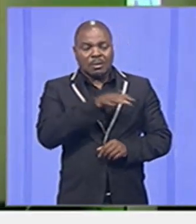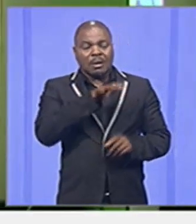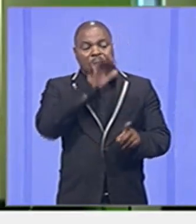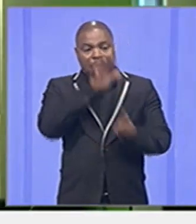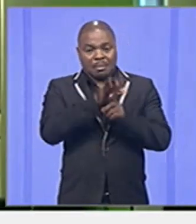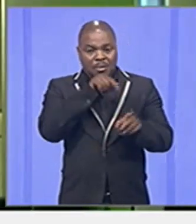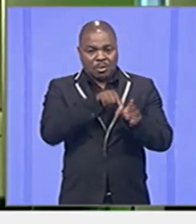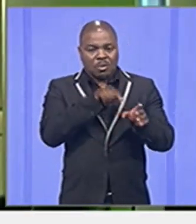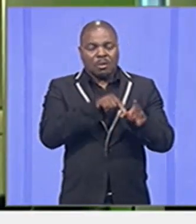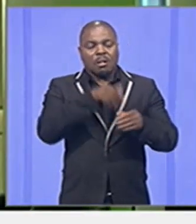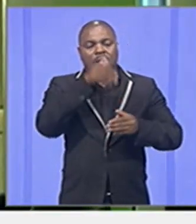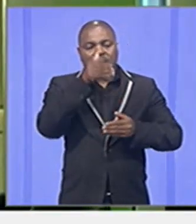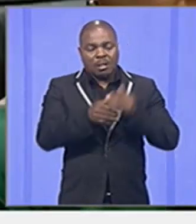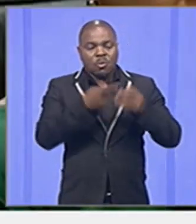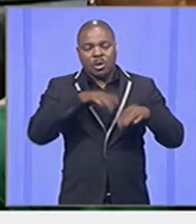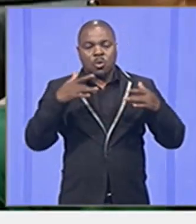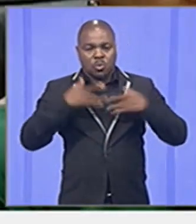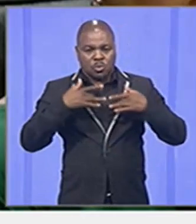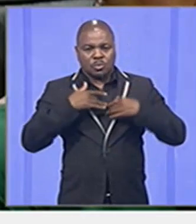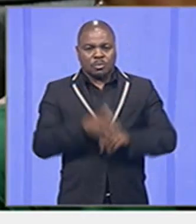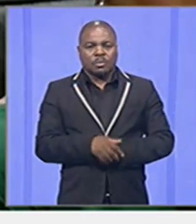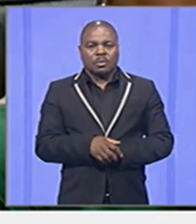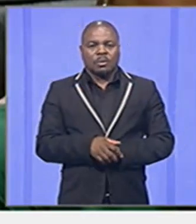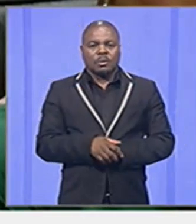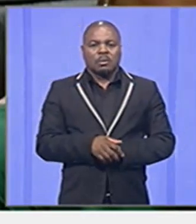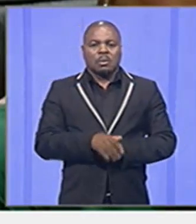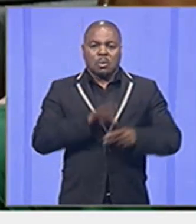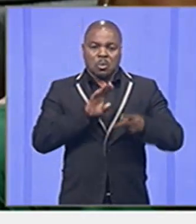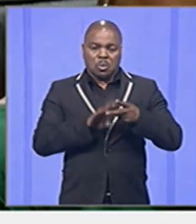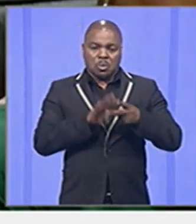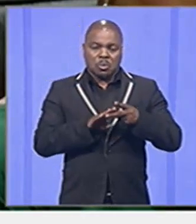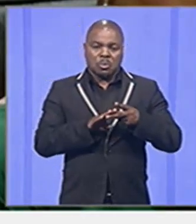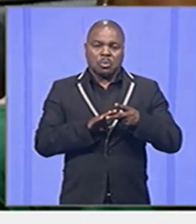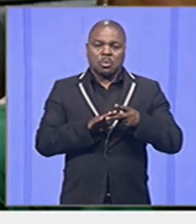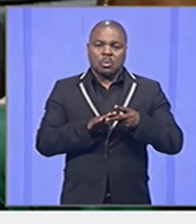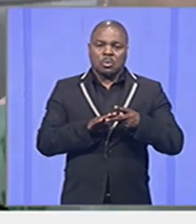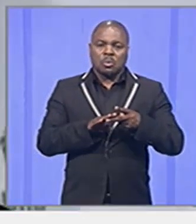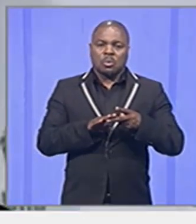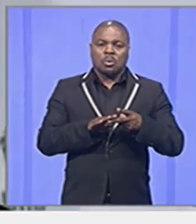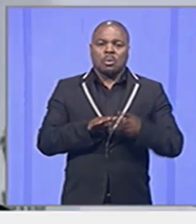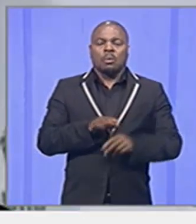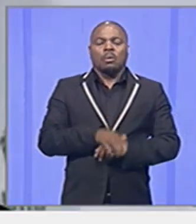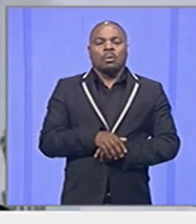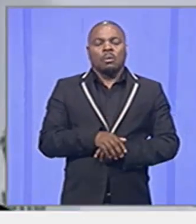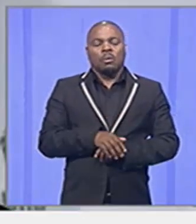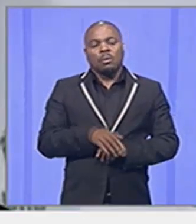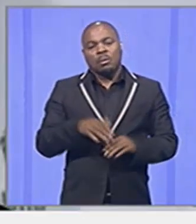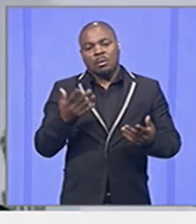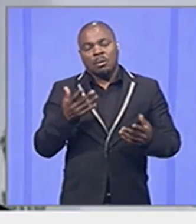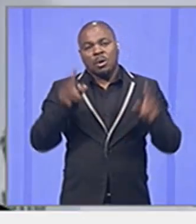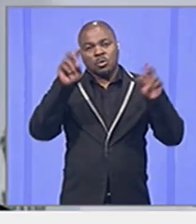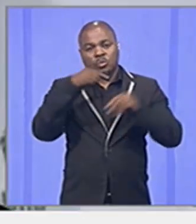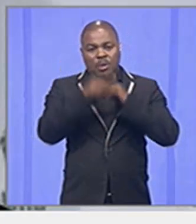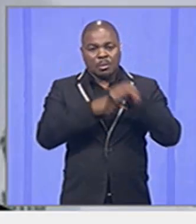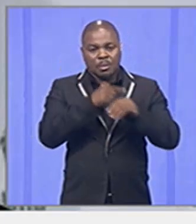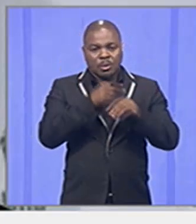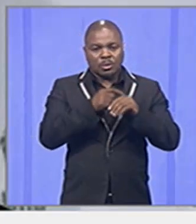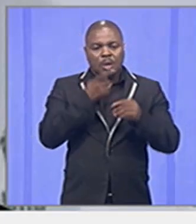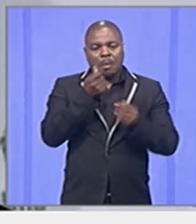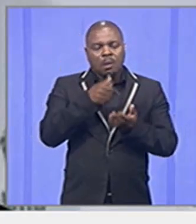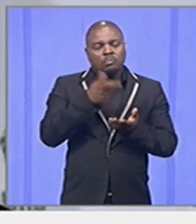an ongoing concern. Also, putting in question the issue of revenue